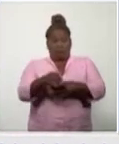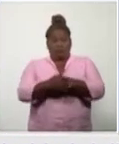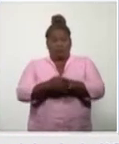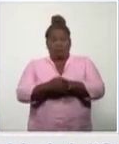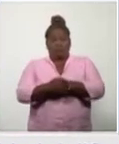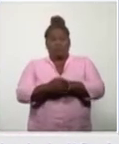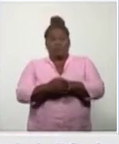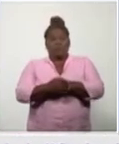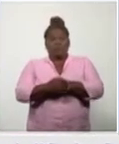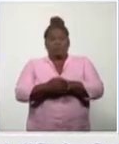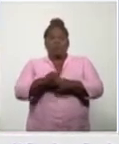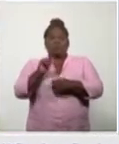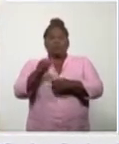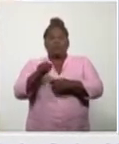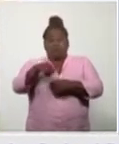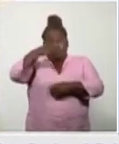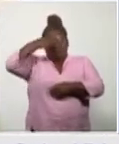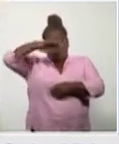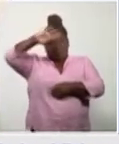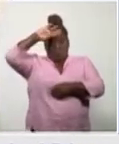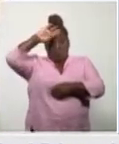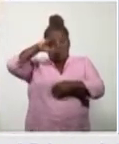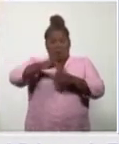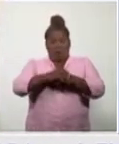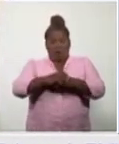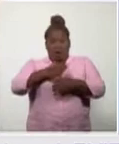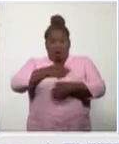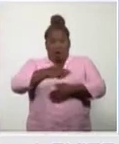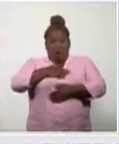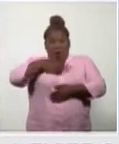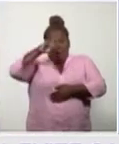country as of